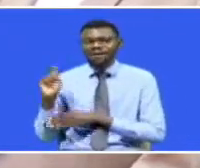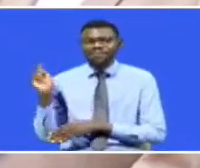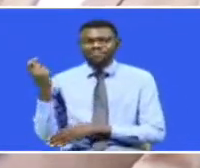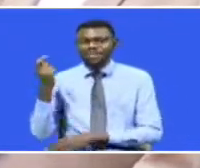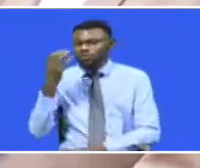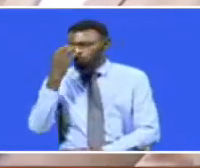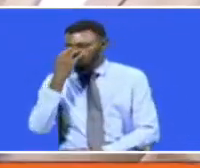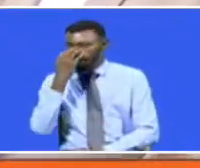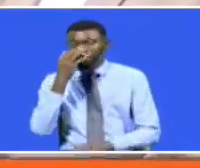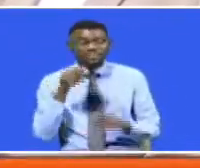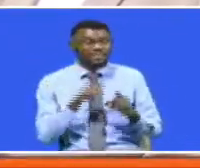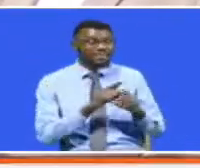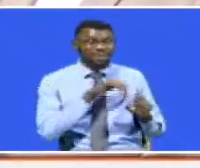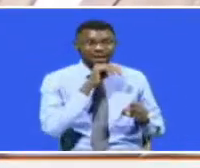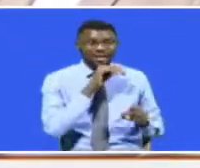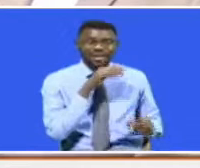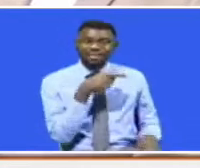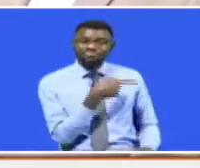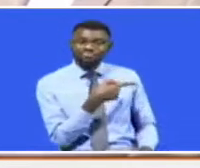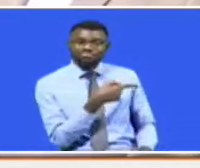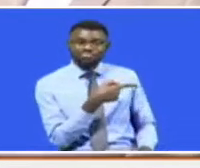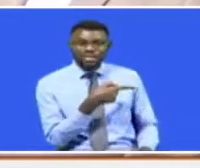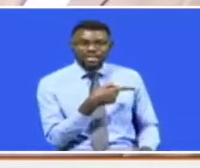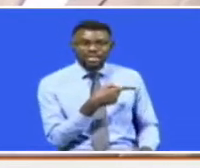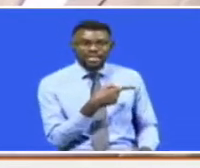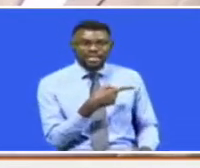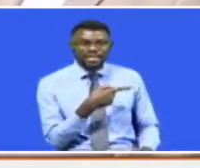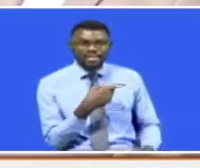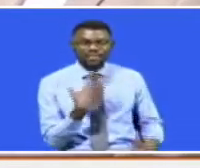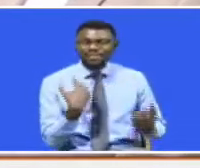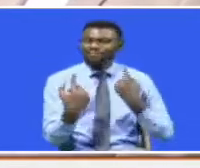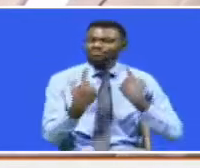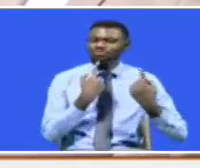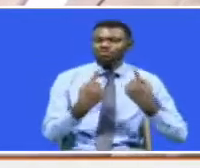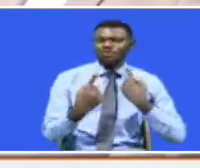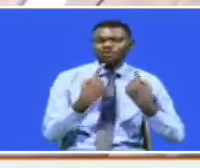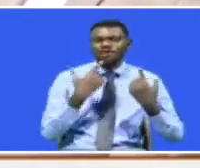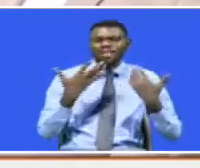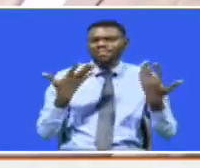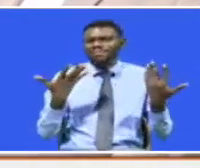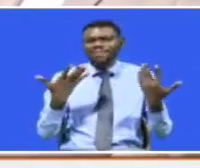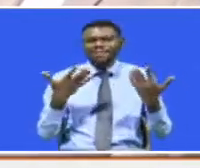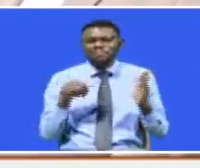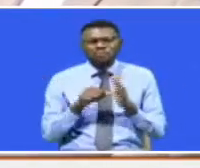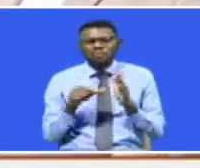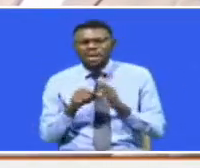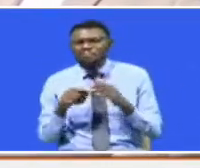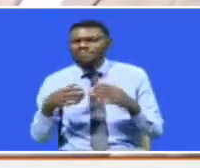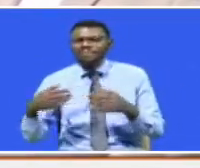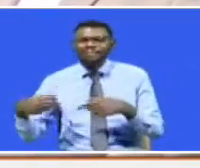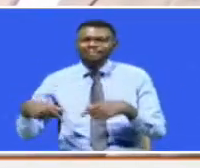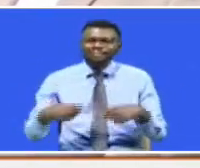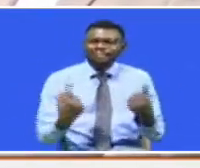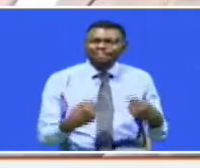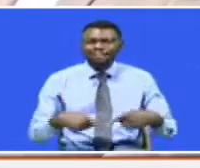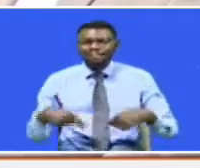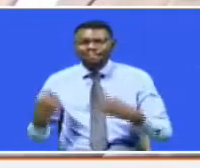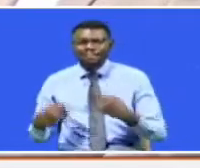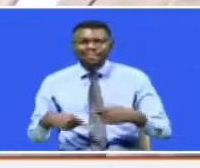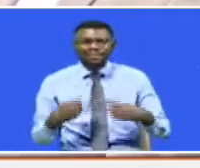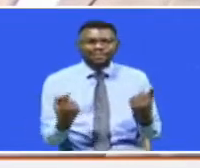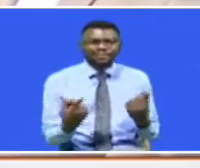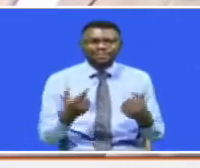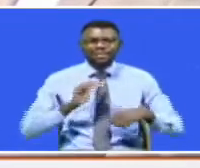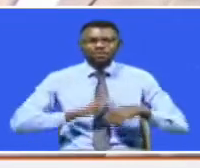Raila Odinga to embrace dialogue and end the grandstanding that is pushing the